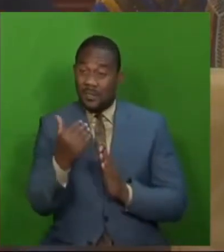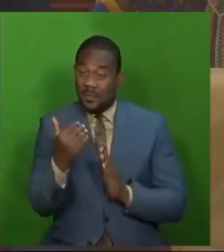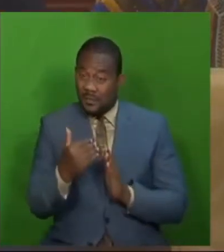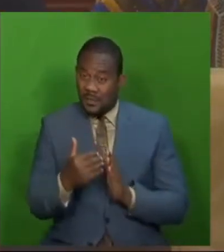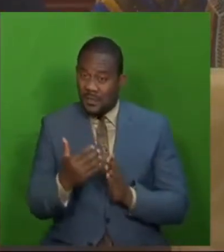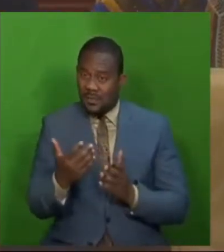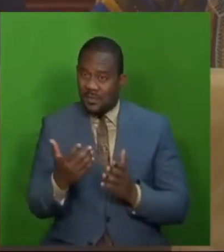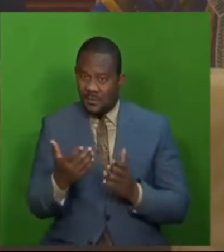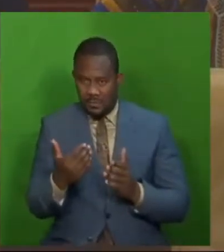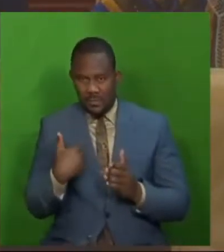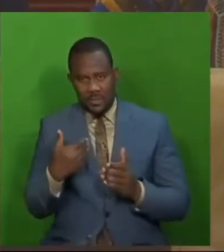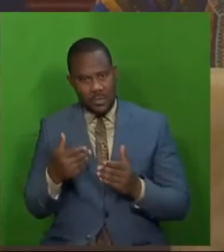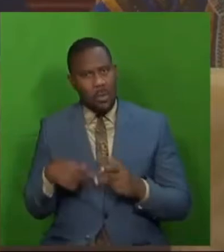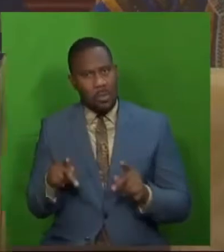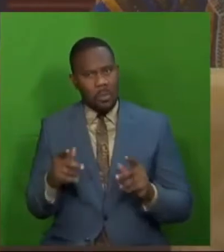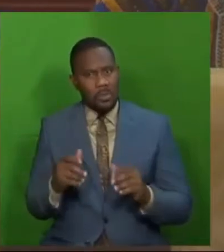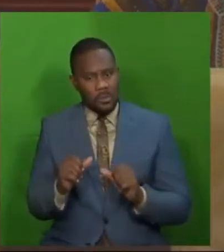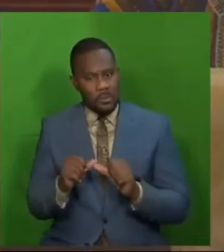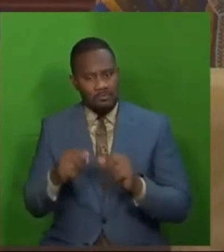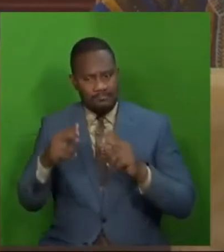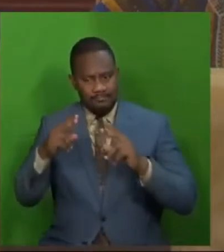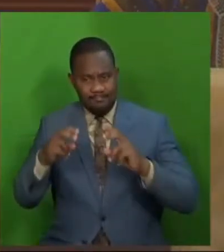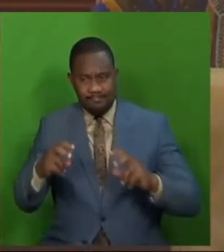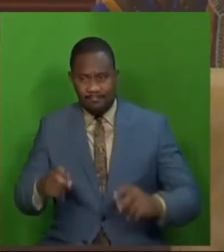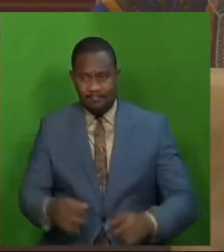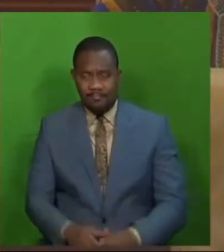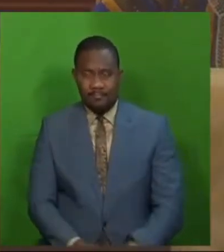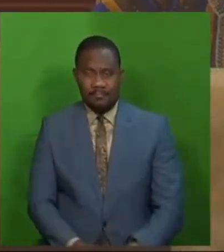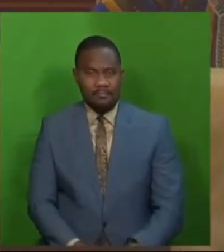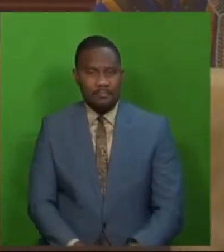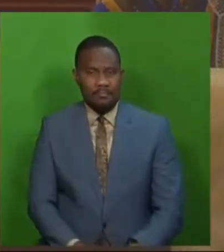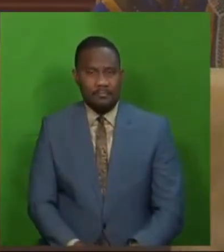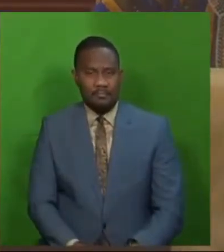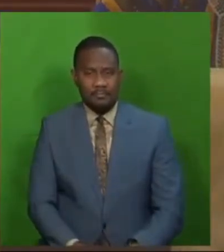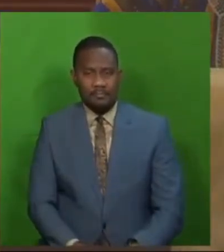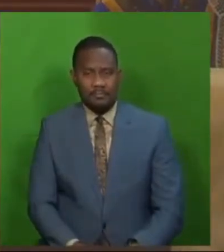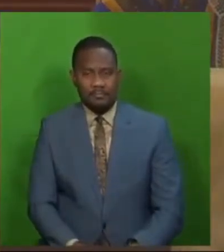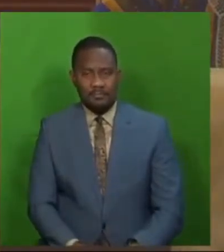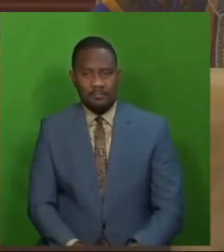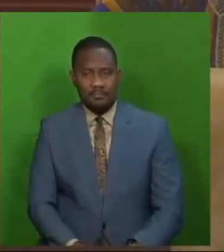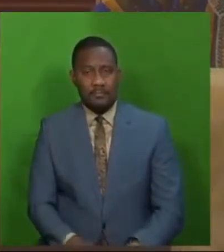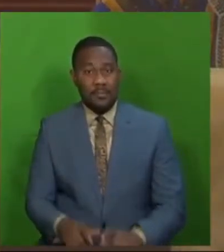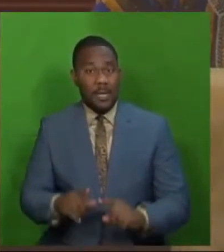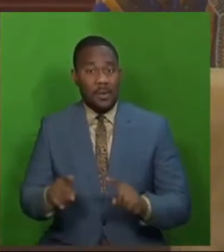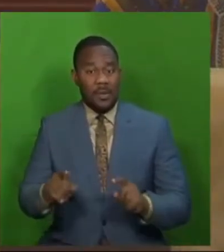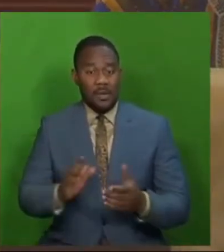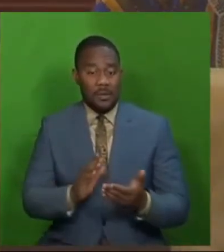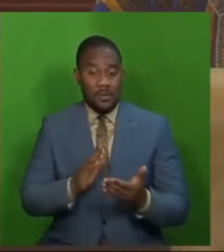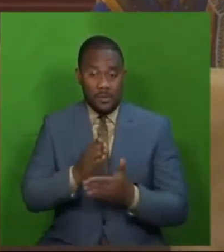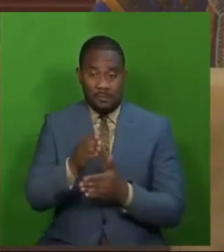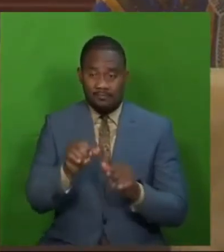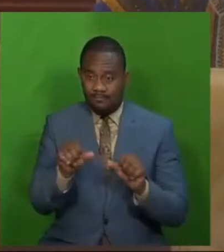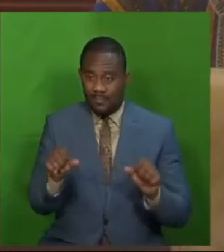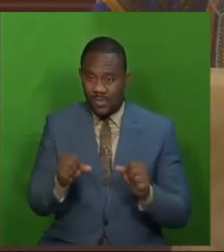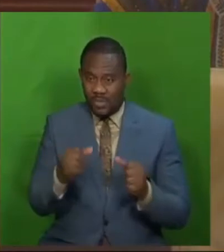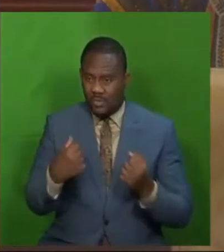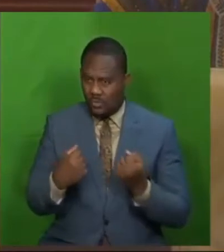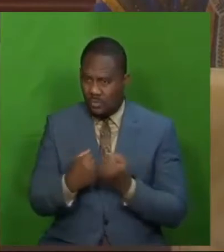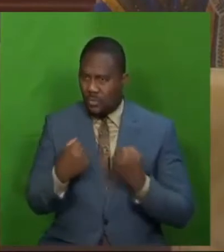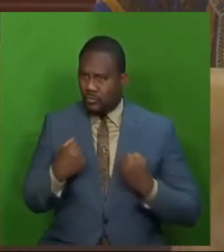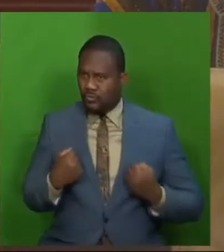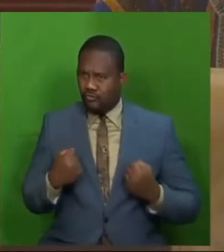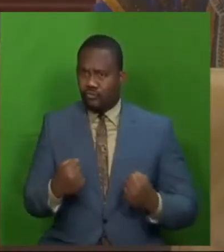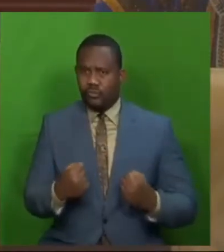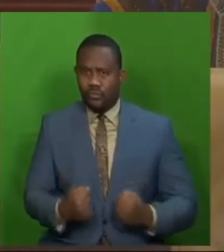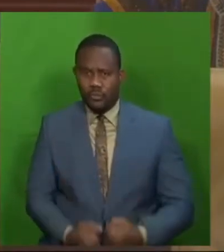it is important to indicate that cocoa sector is the lifeblood of the Ghanaian economy. So if that